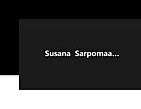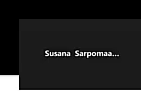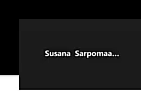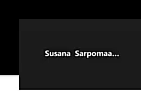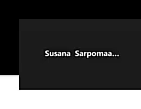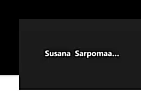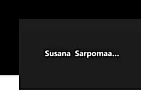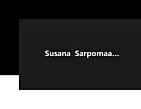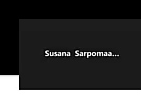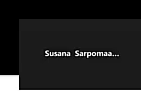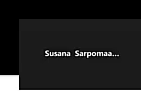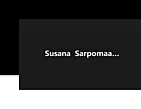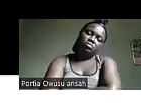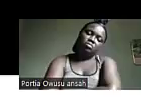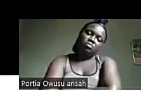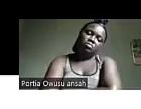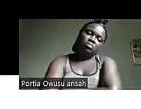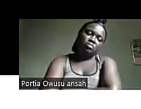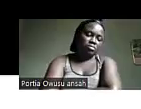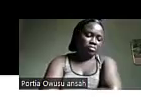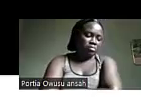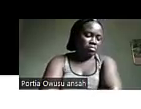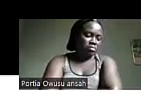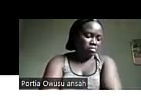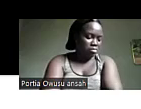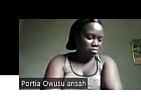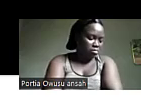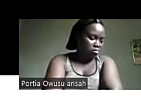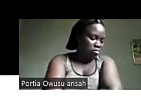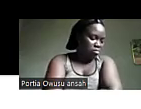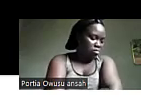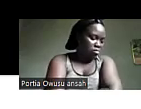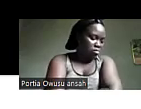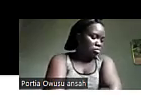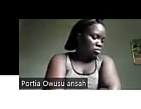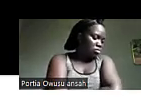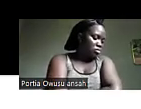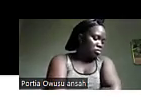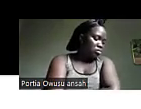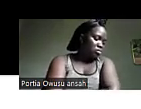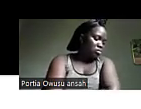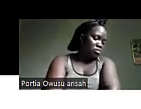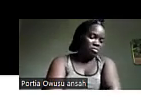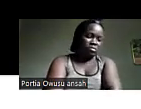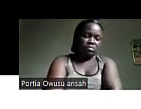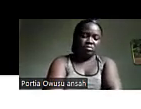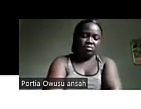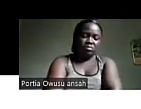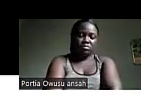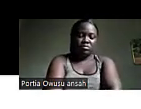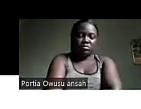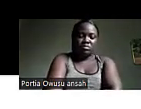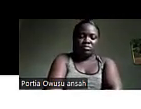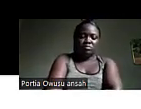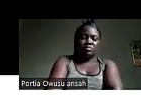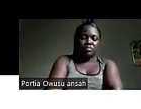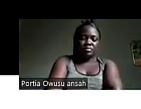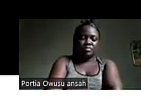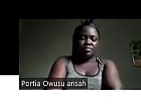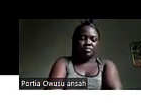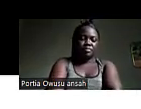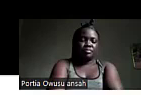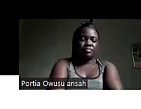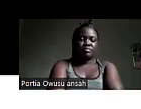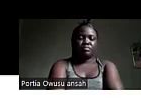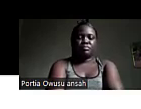you are getting information, it should be structured. So please, as we make recommendations for you, make sure you make use of them so